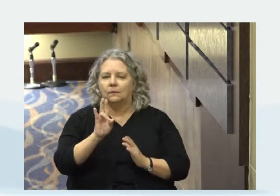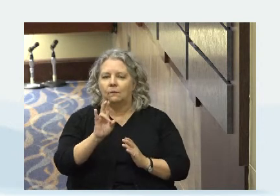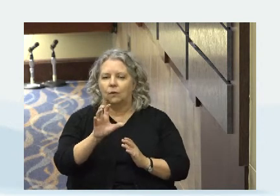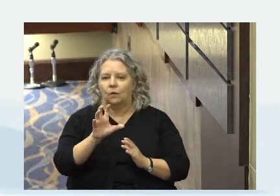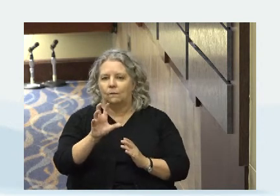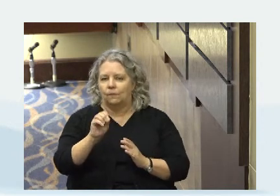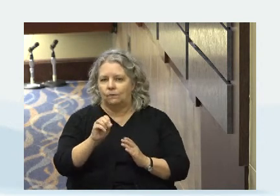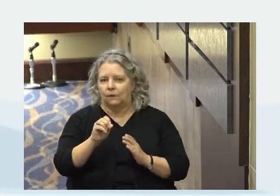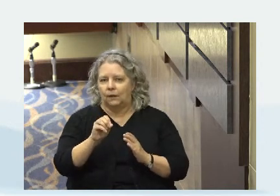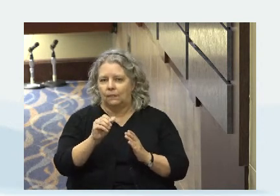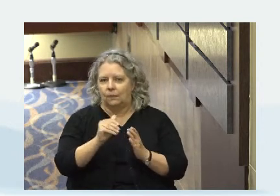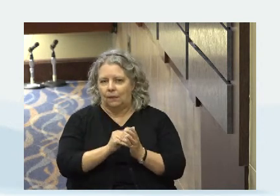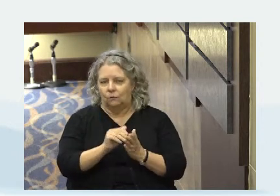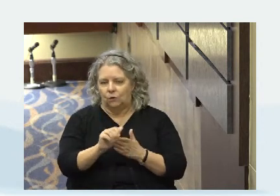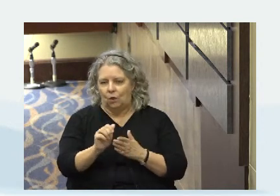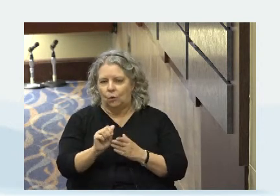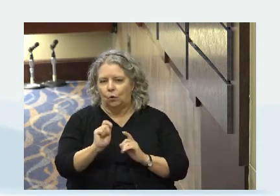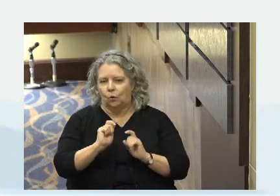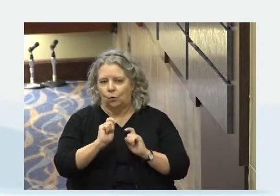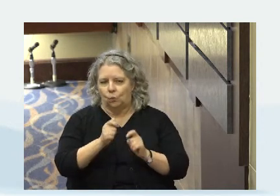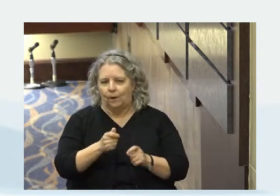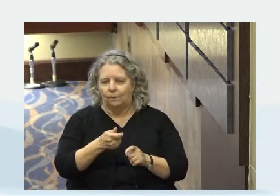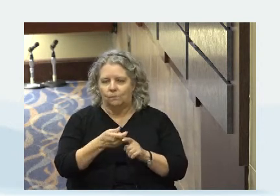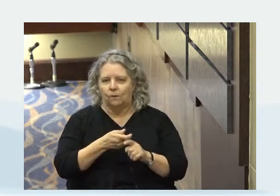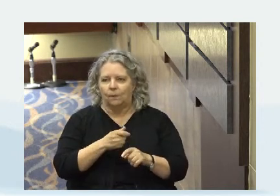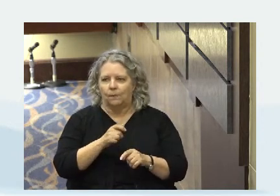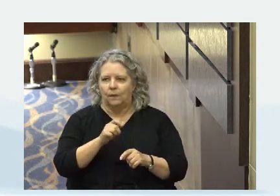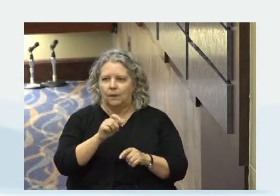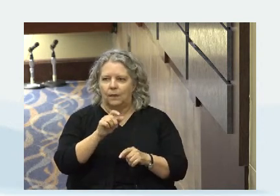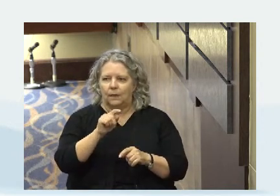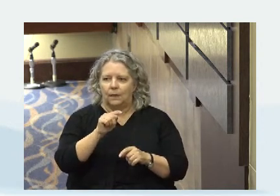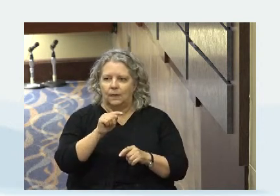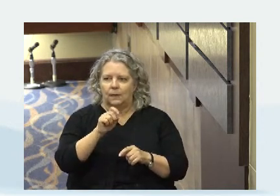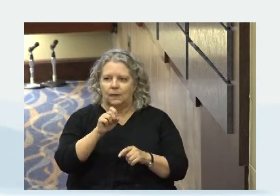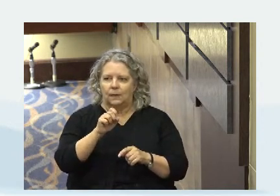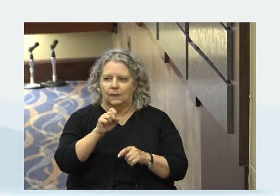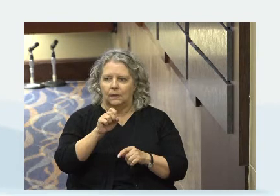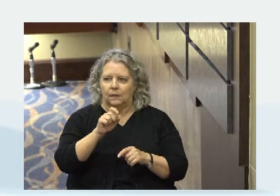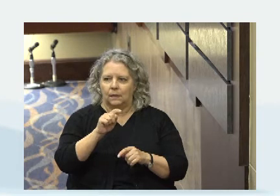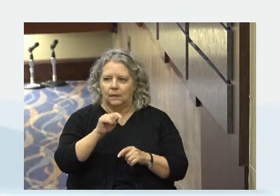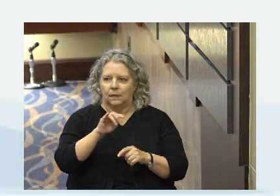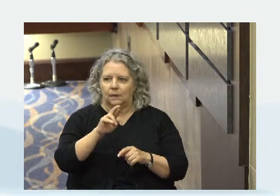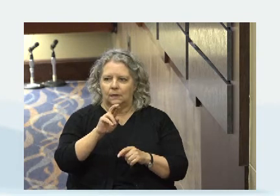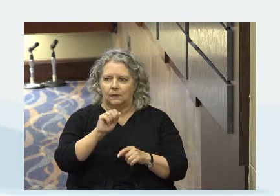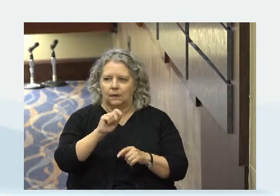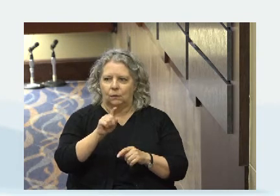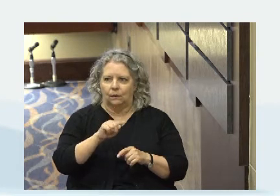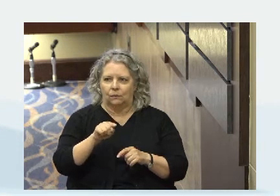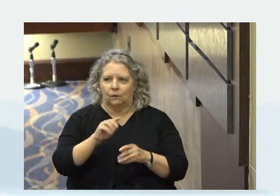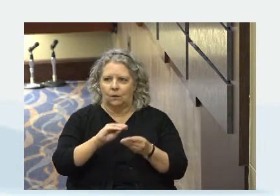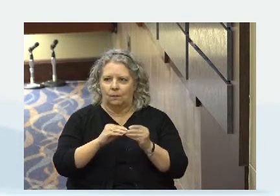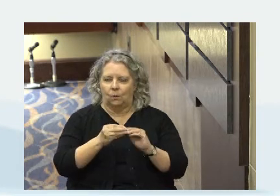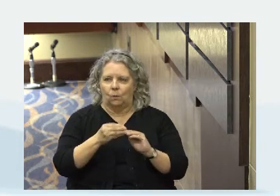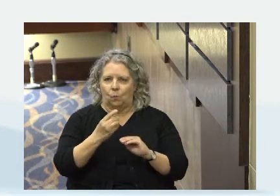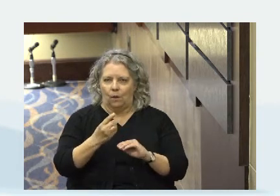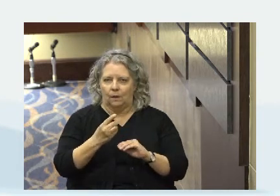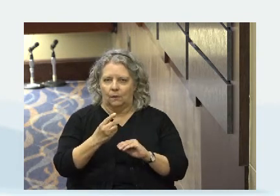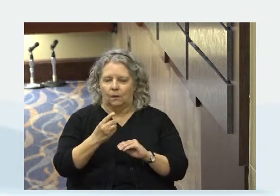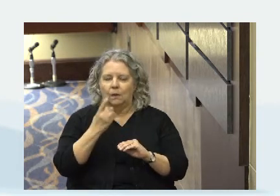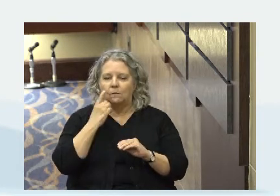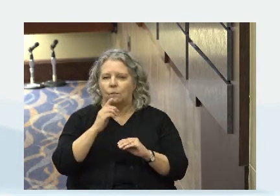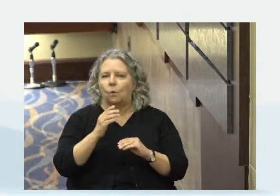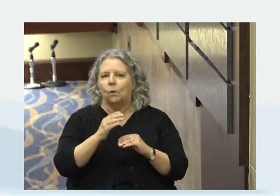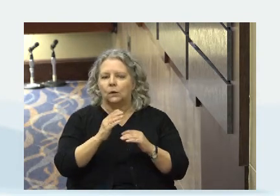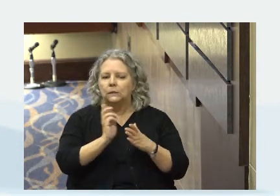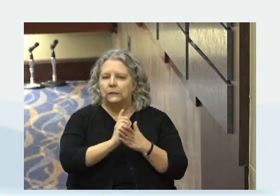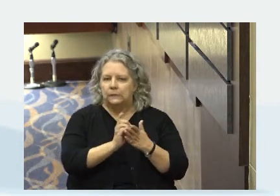$750,000 grant from TERS number 1 to move forward with a design build project to do the lighting upgrade